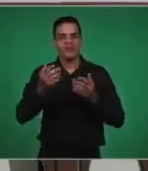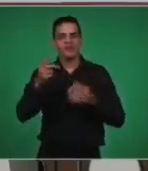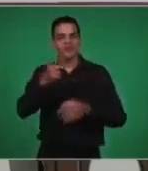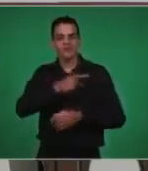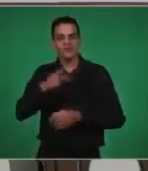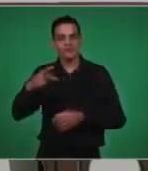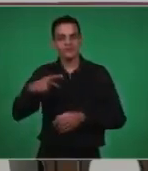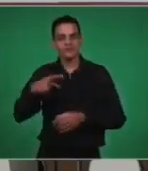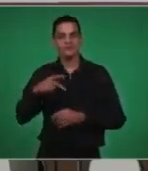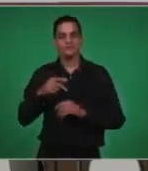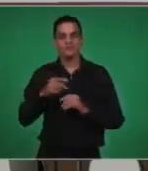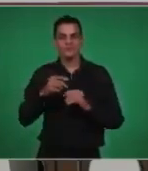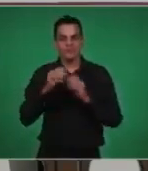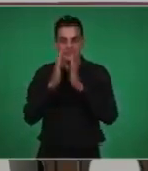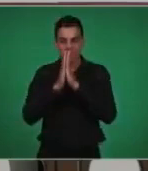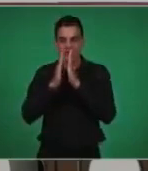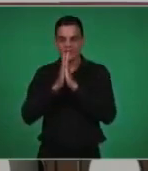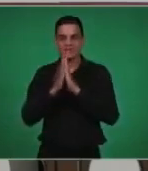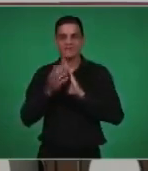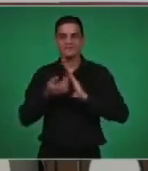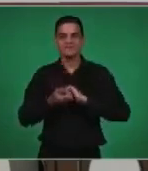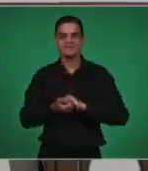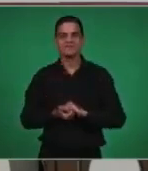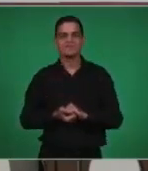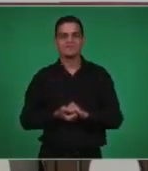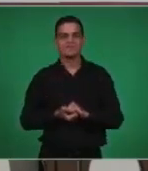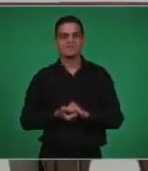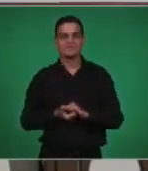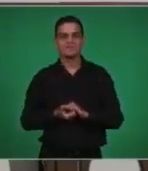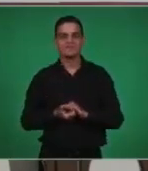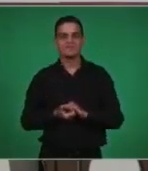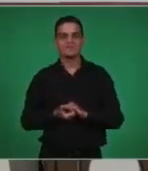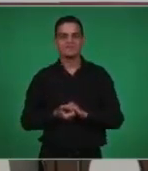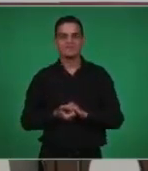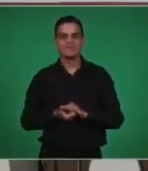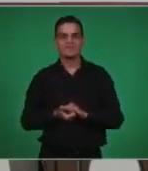So, Pastor Paulo Sérgio is going to say,